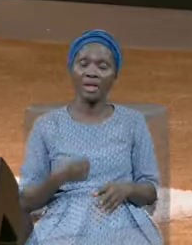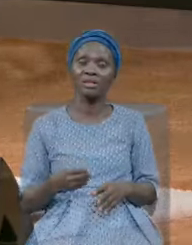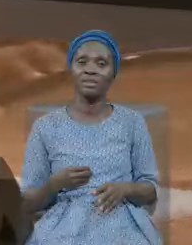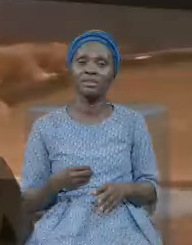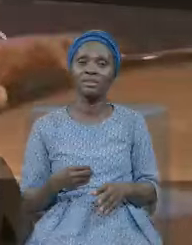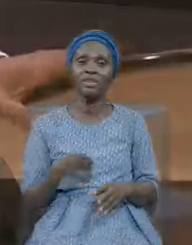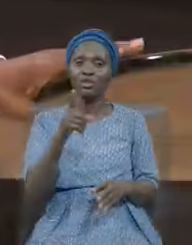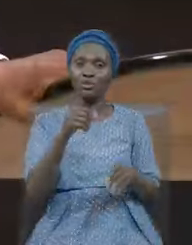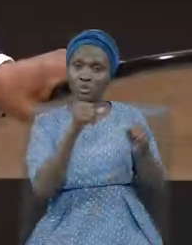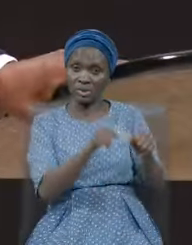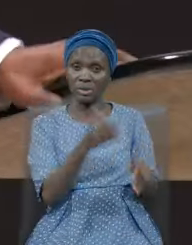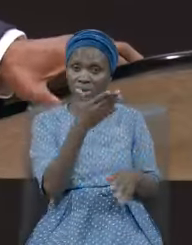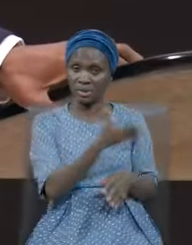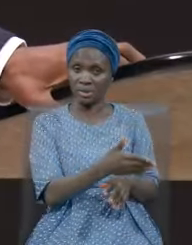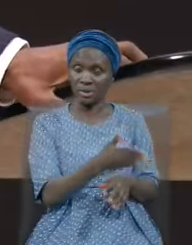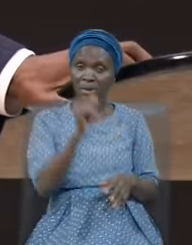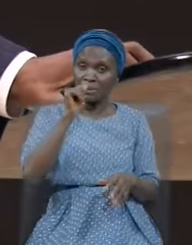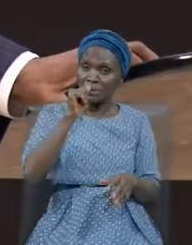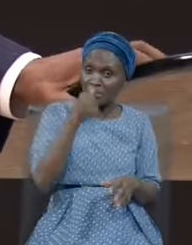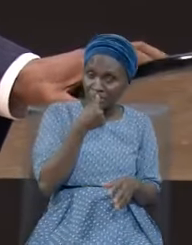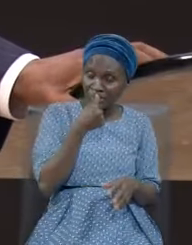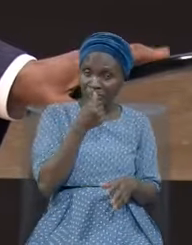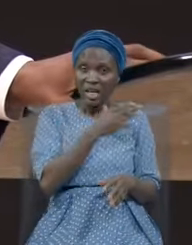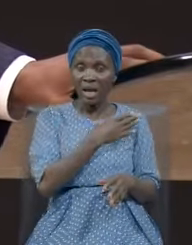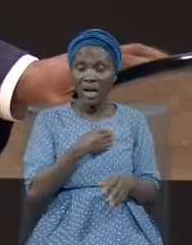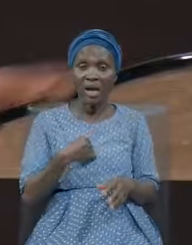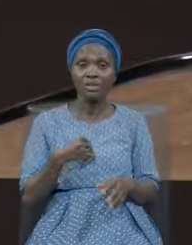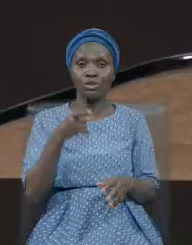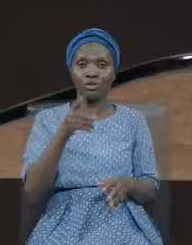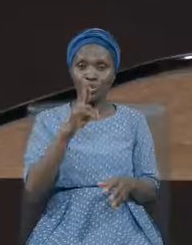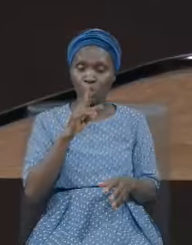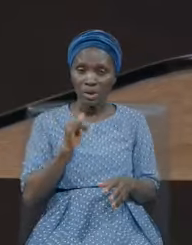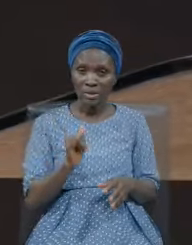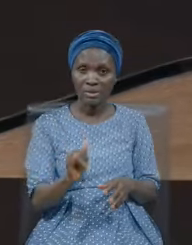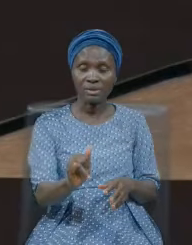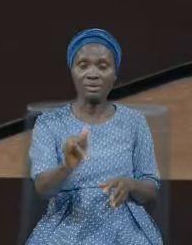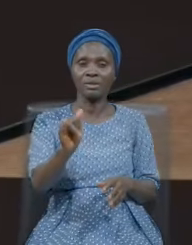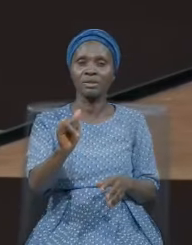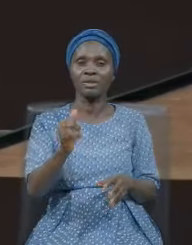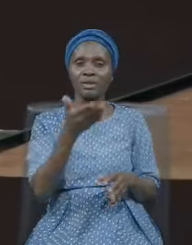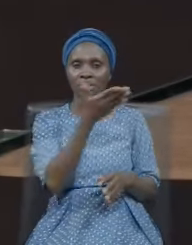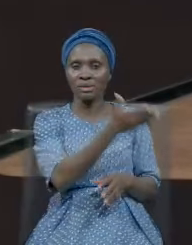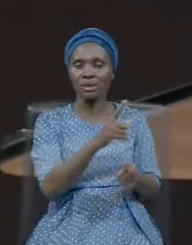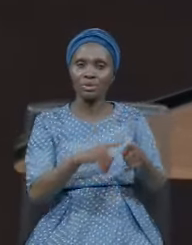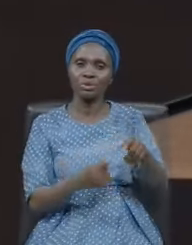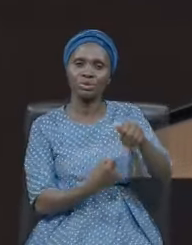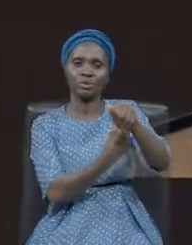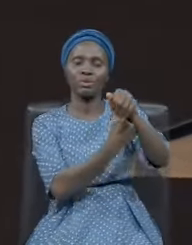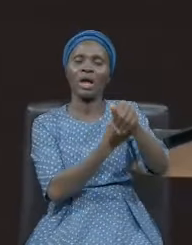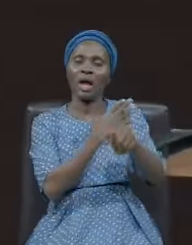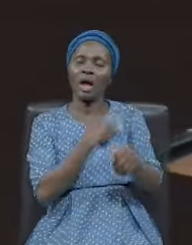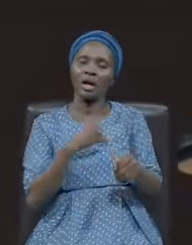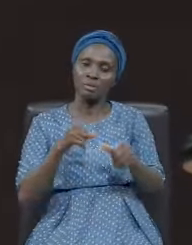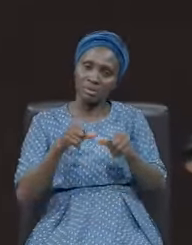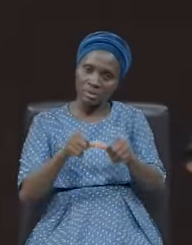going to hell, and you're still going to sustain and support, and you turn the other cheek, that's